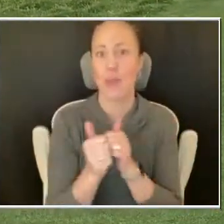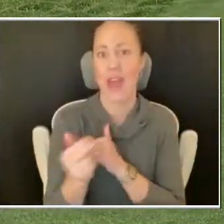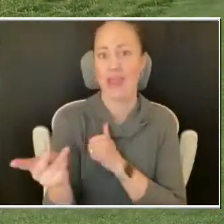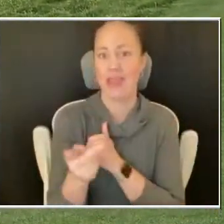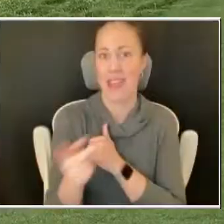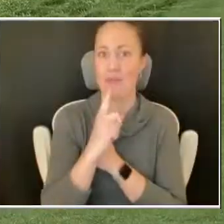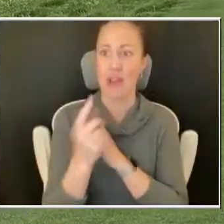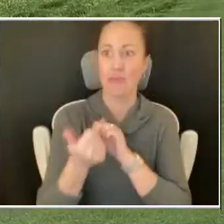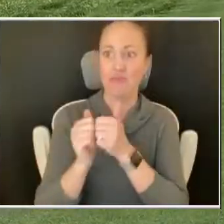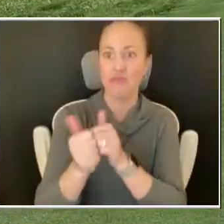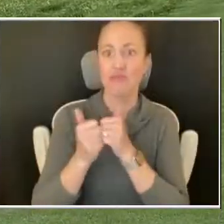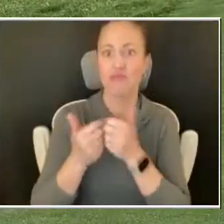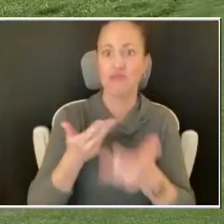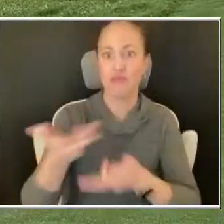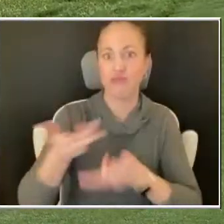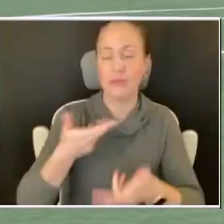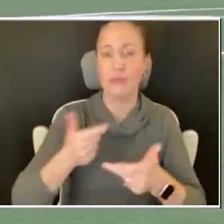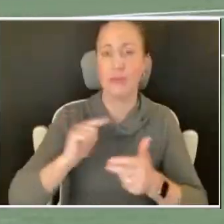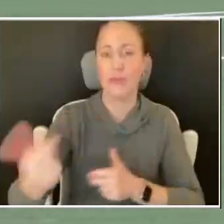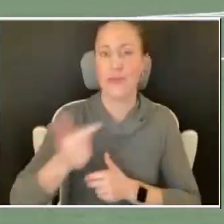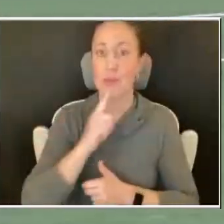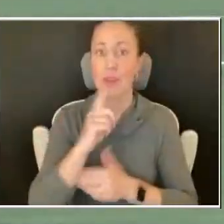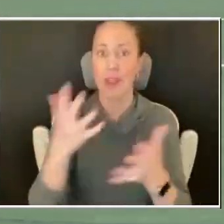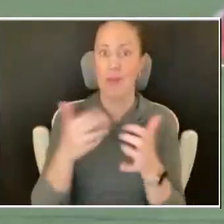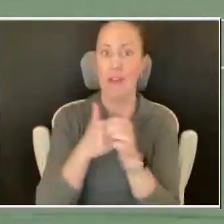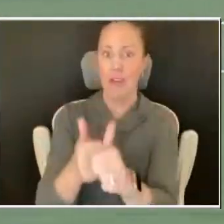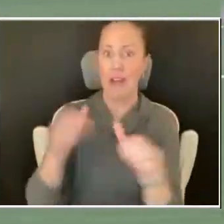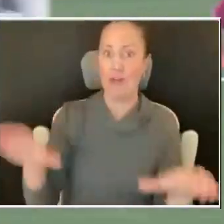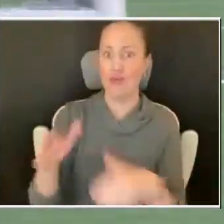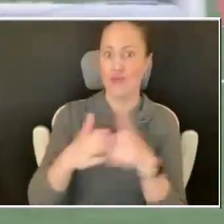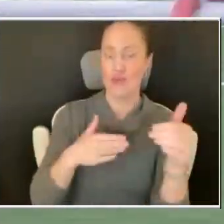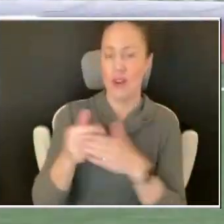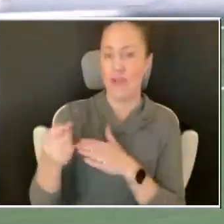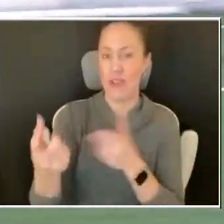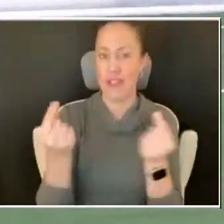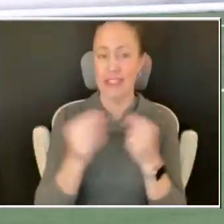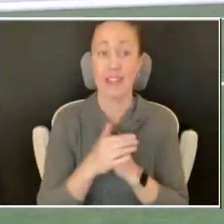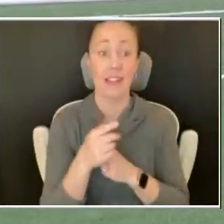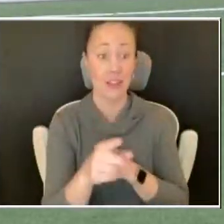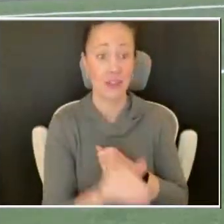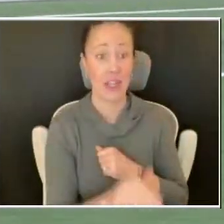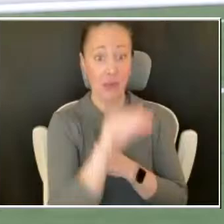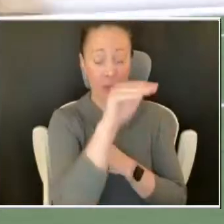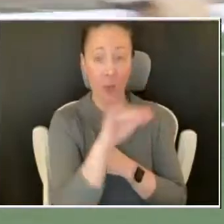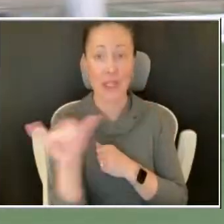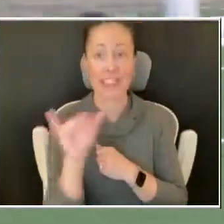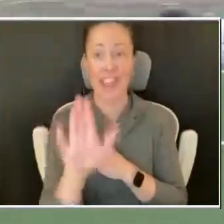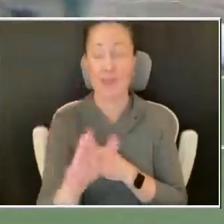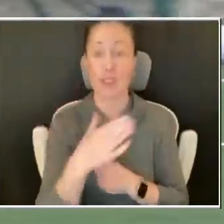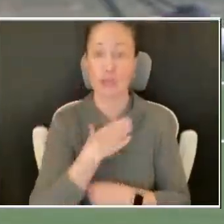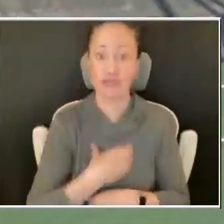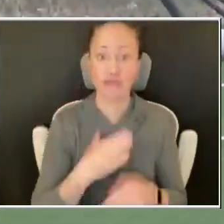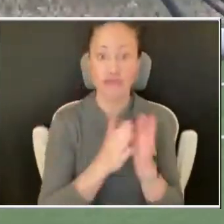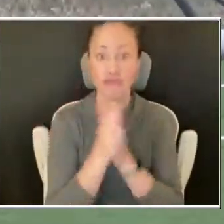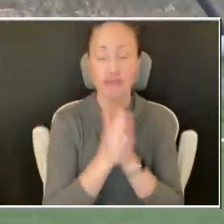them and wanted to do exactly what they did. As she grew, so did that passion for all sports.